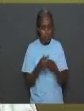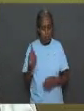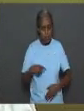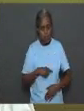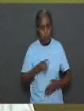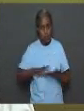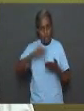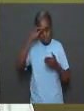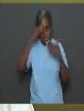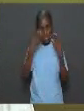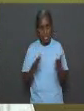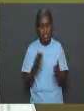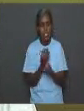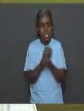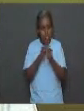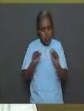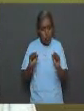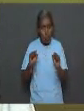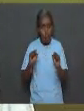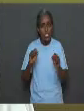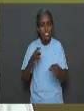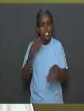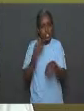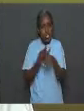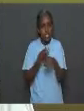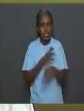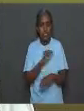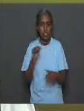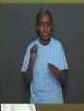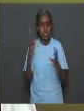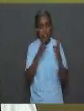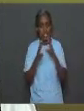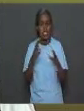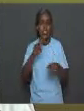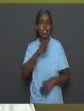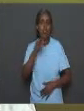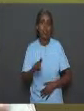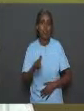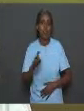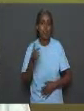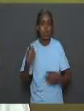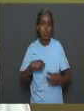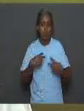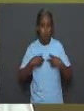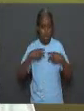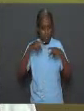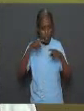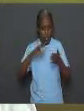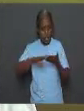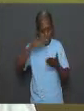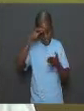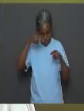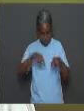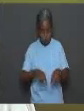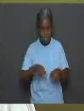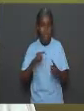Soon, we will learn to solve challenging and fascinating problems with what we have learned